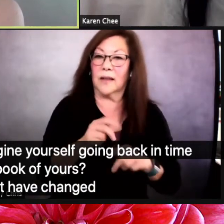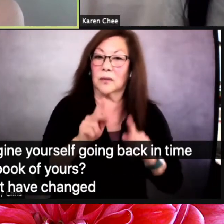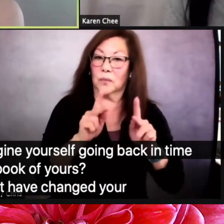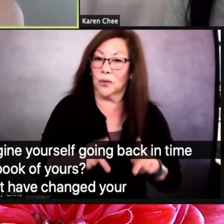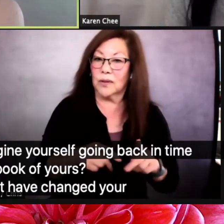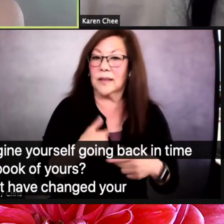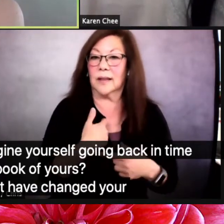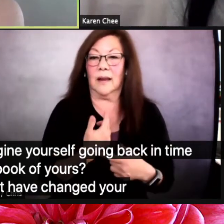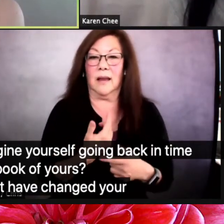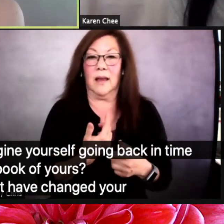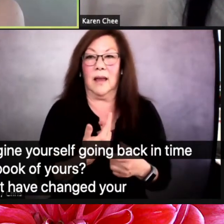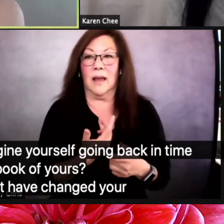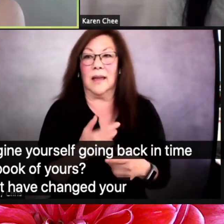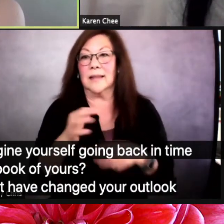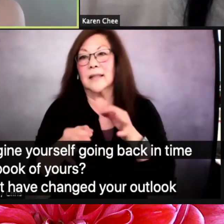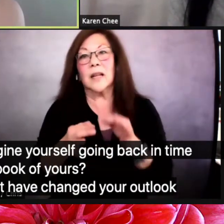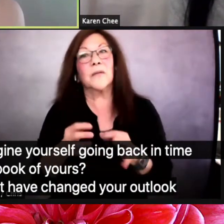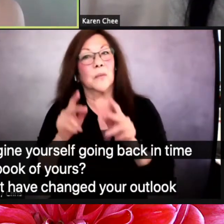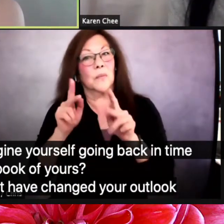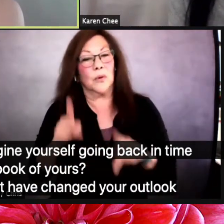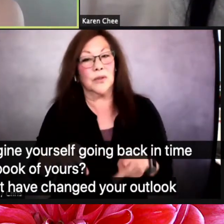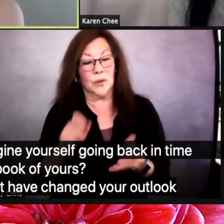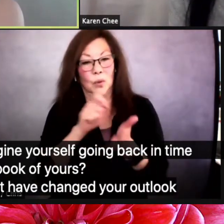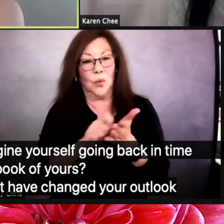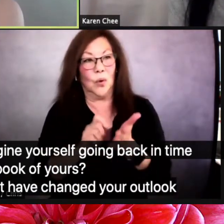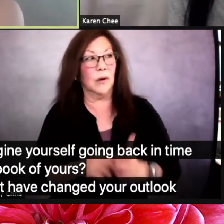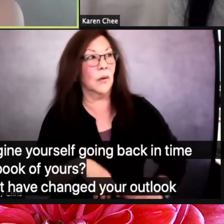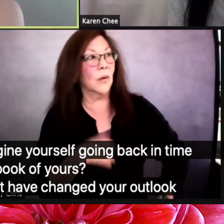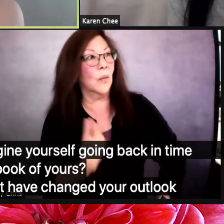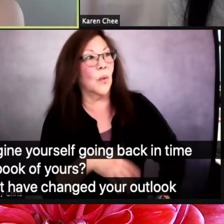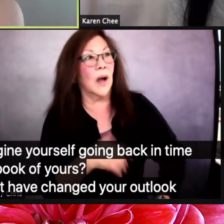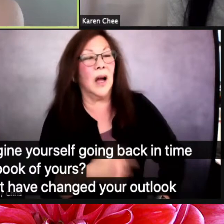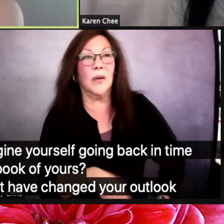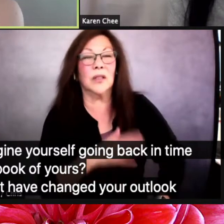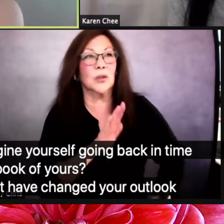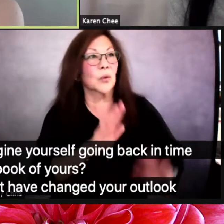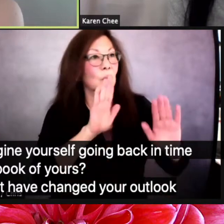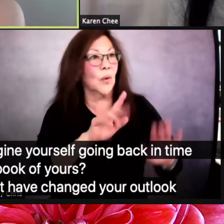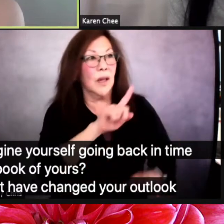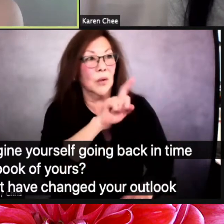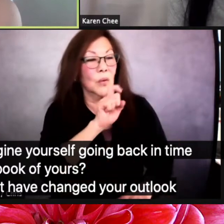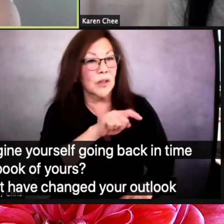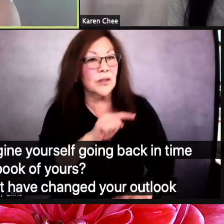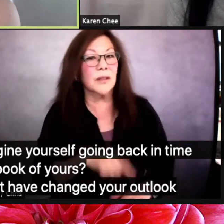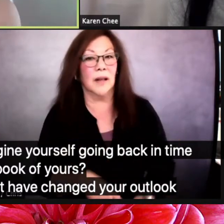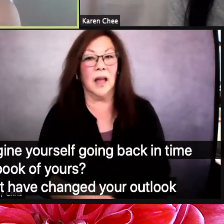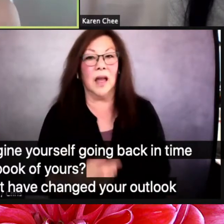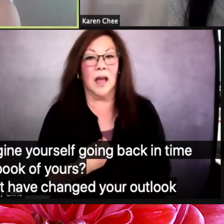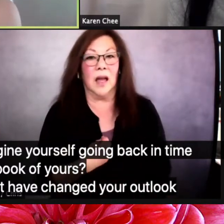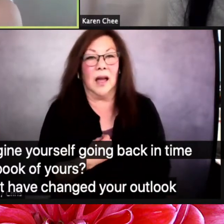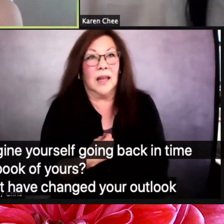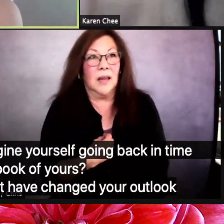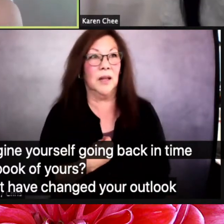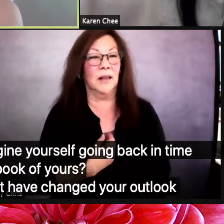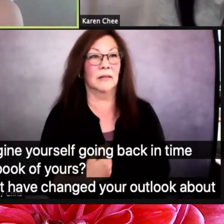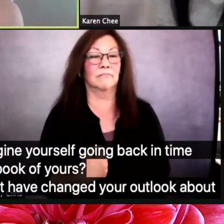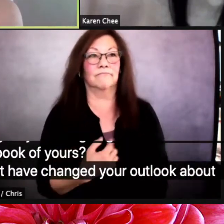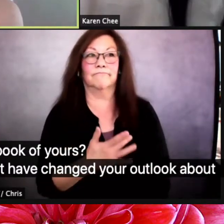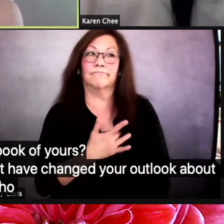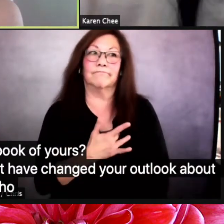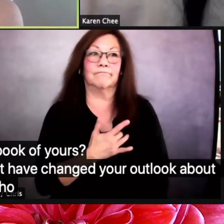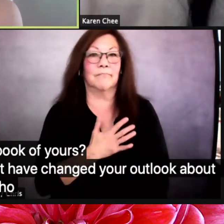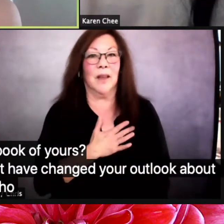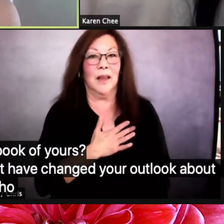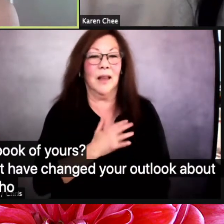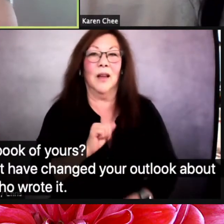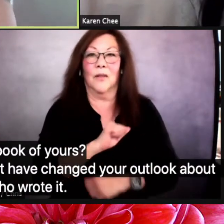being the person who wrote it? Oh man, that's such a great question. It just like it gave me like a tiny little stab in my heart for all of